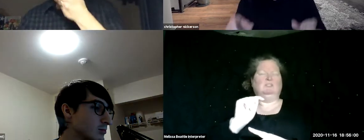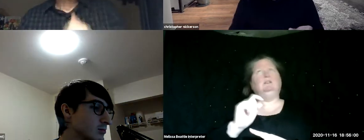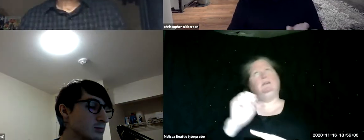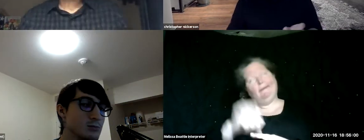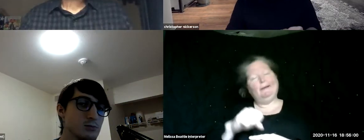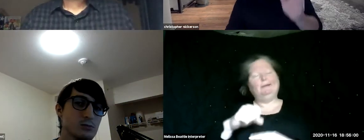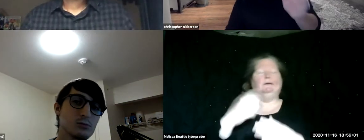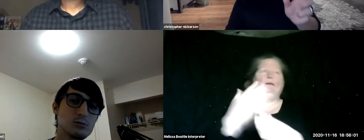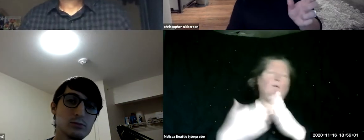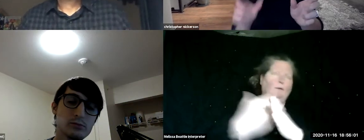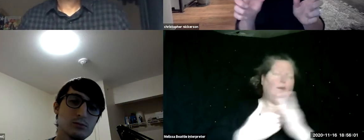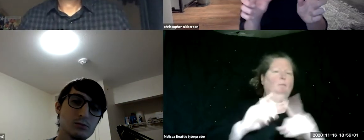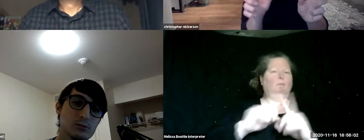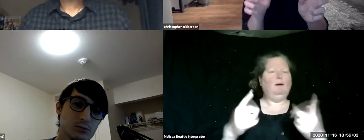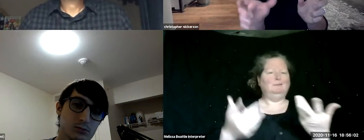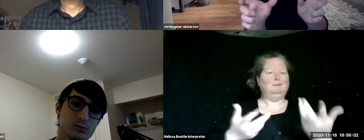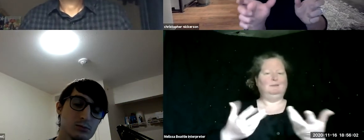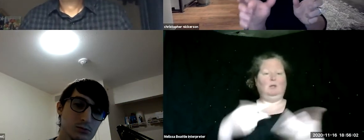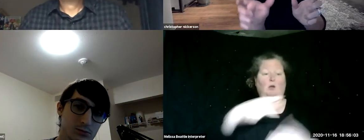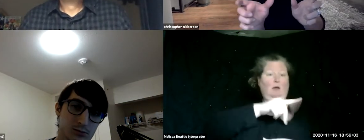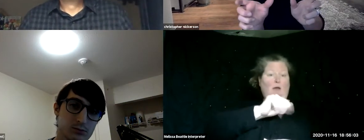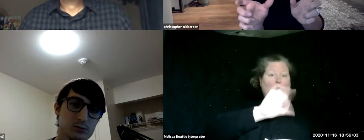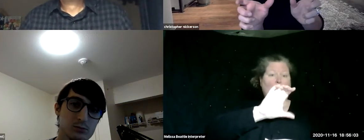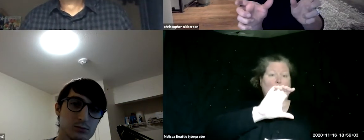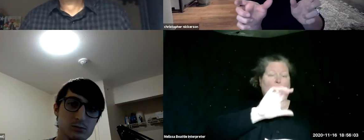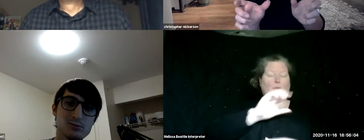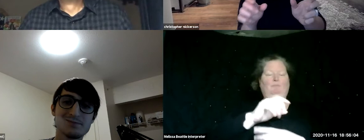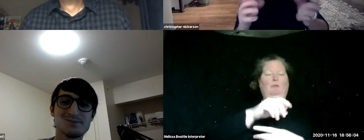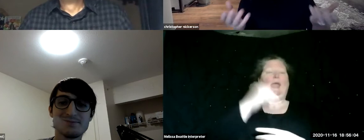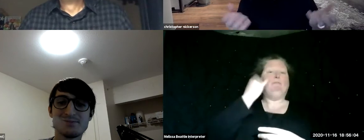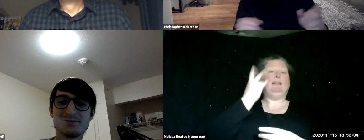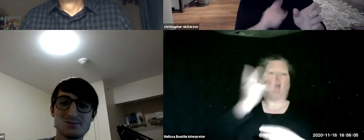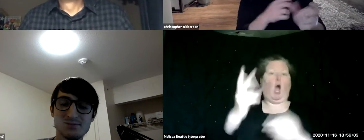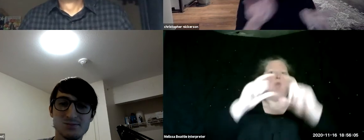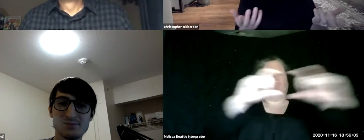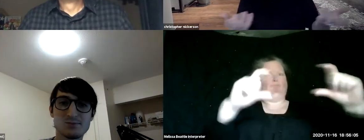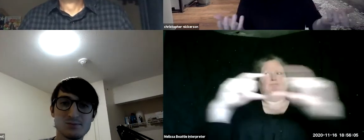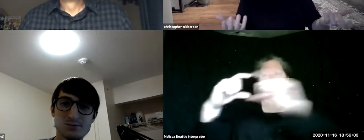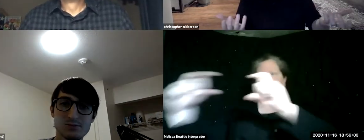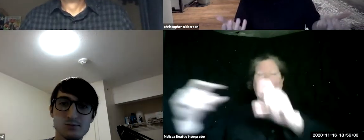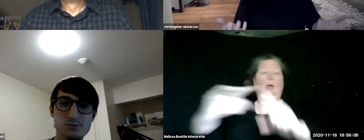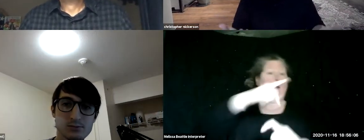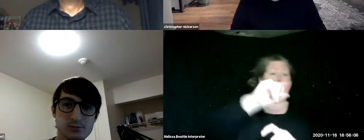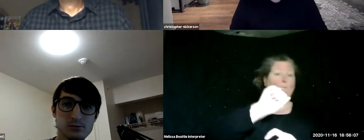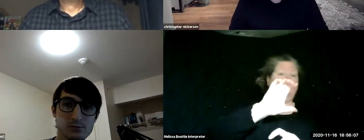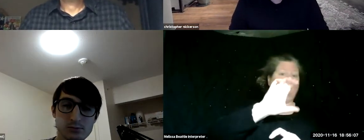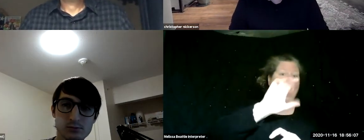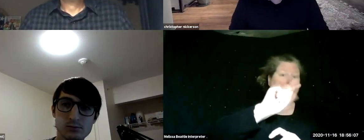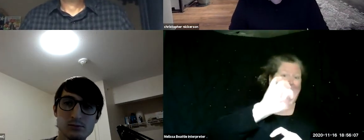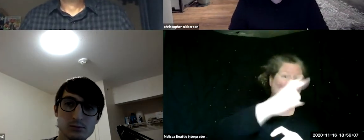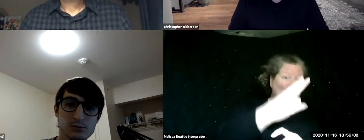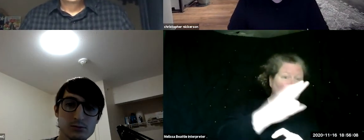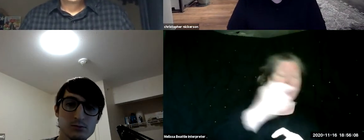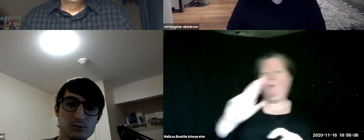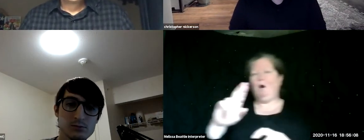on the screen patch or definitely get hacked right now, I think that they would just hit the patch button. Like that's all they